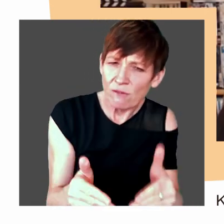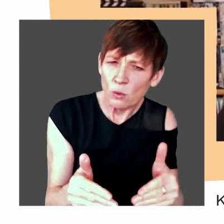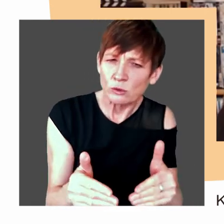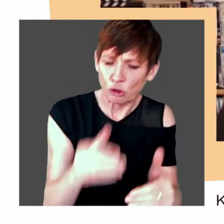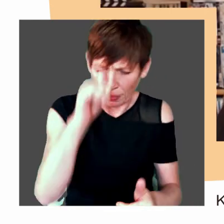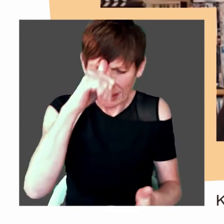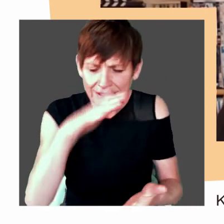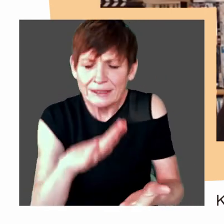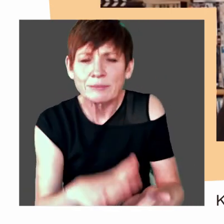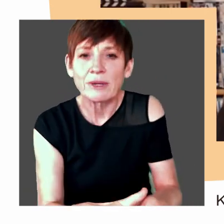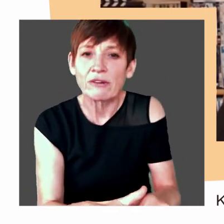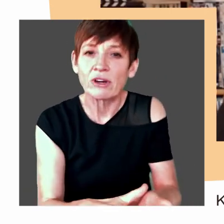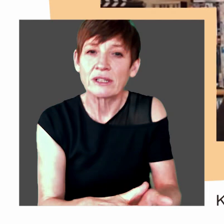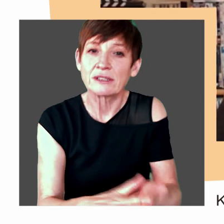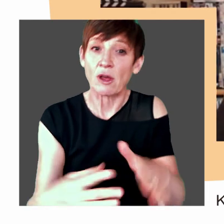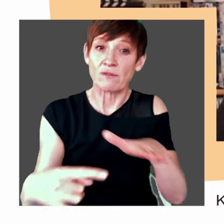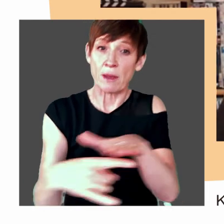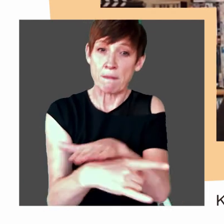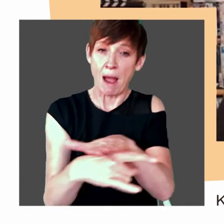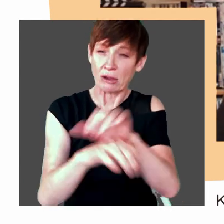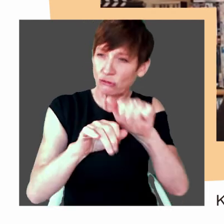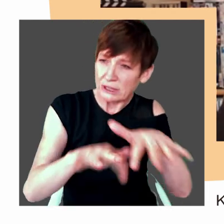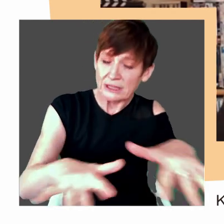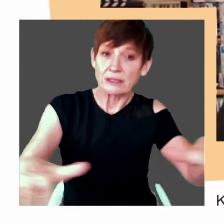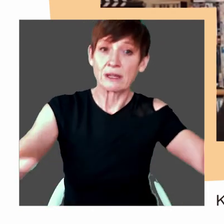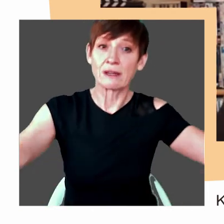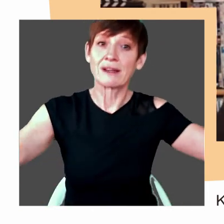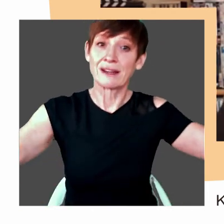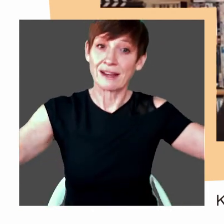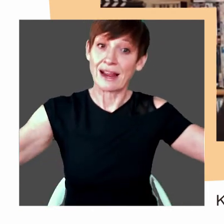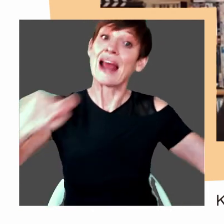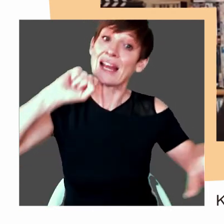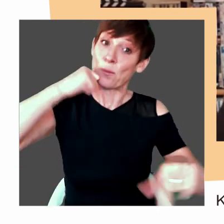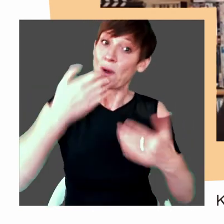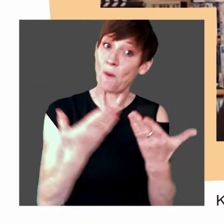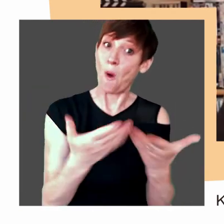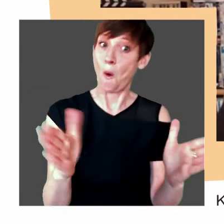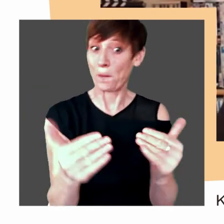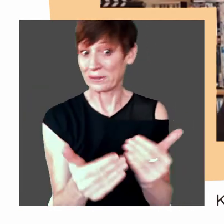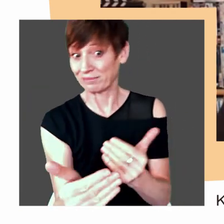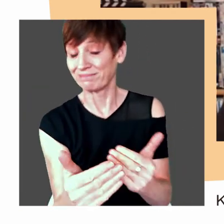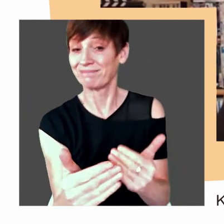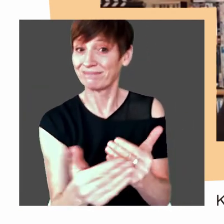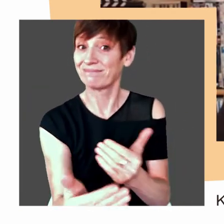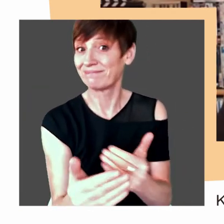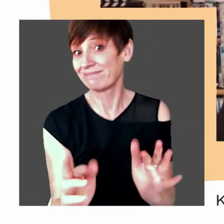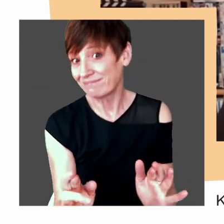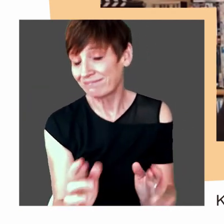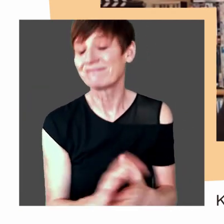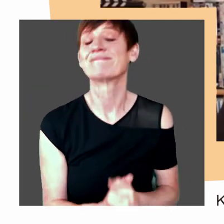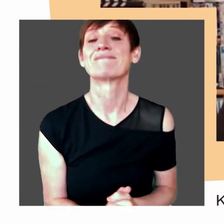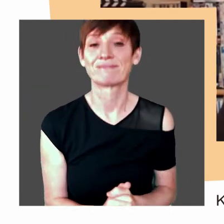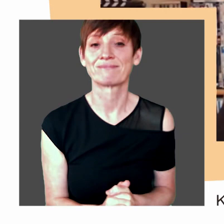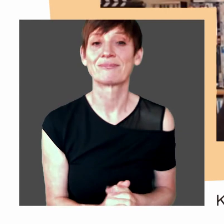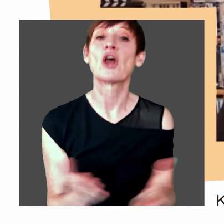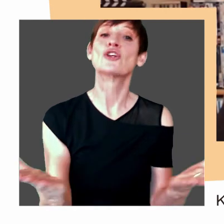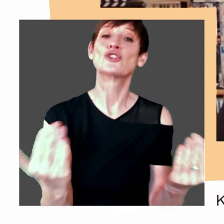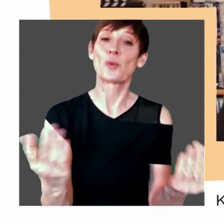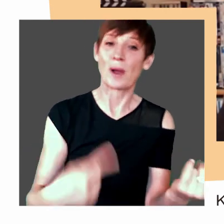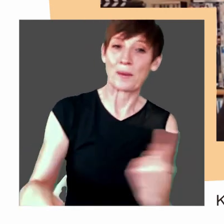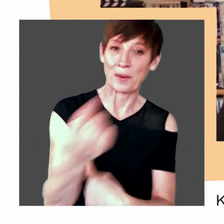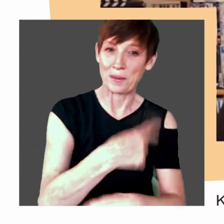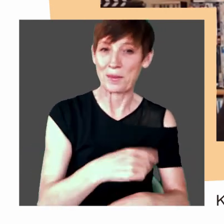diaspora, and it will be reopening when the venue is able to accept visitors again. So welcome to our panel. Thank you everyone for joining